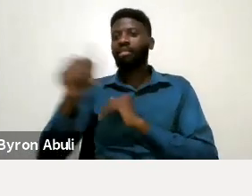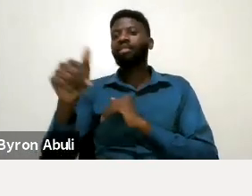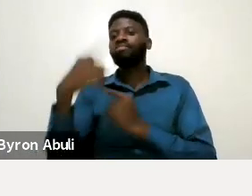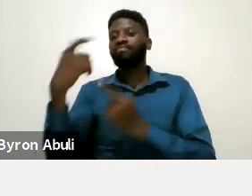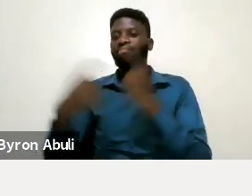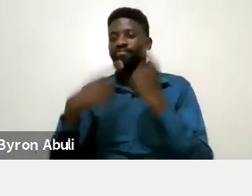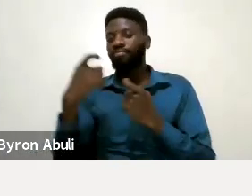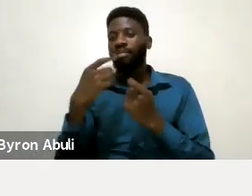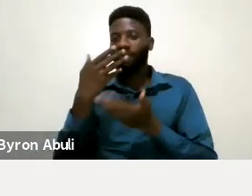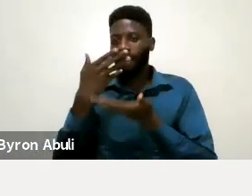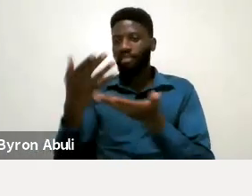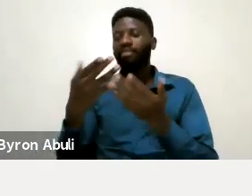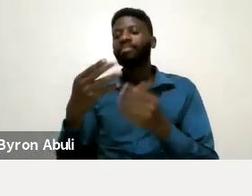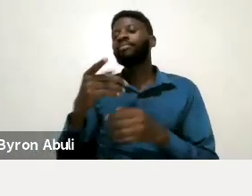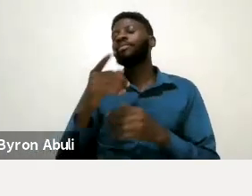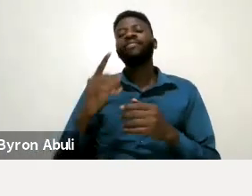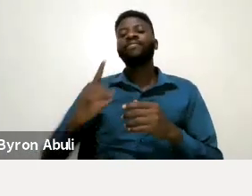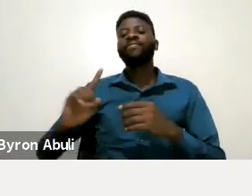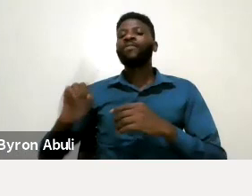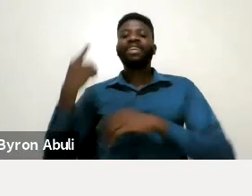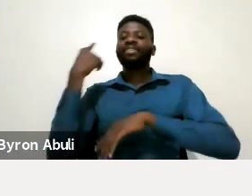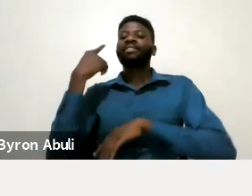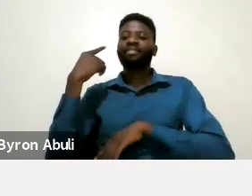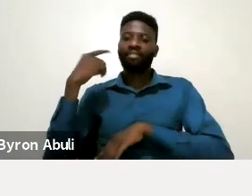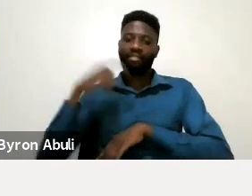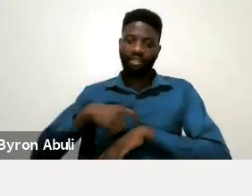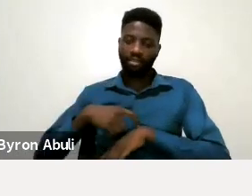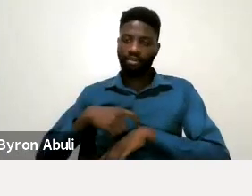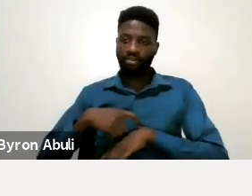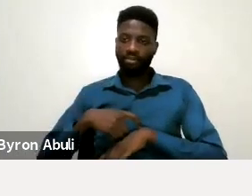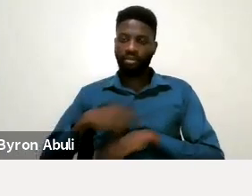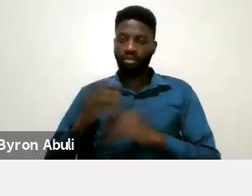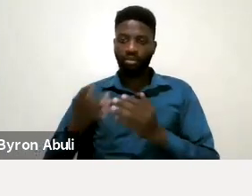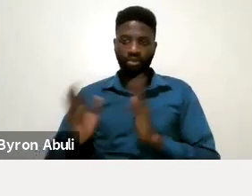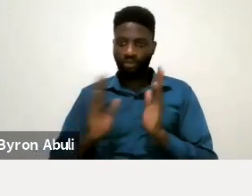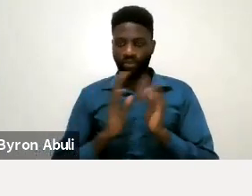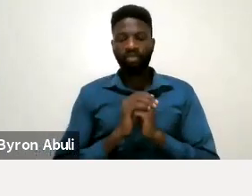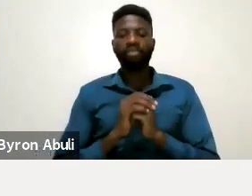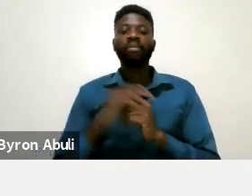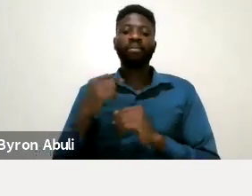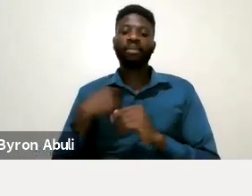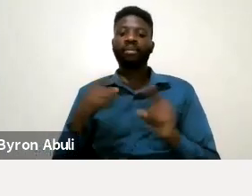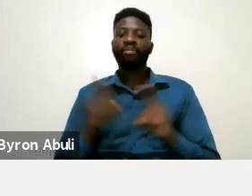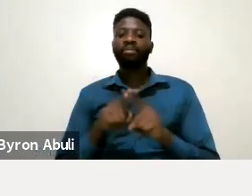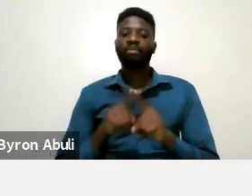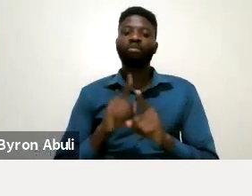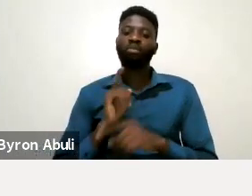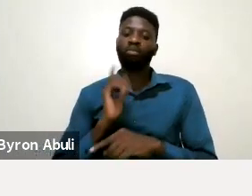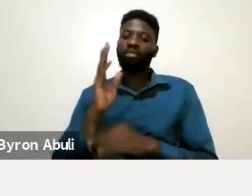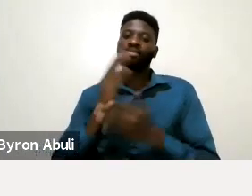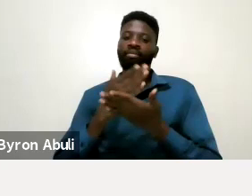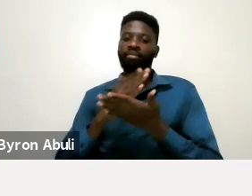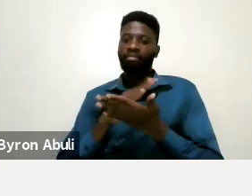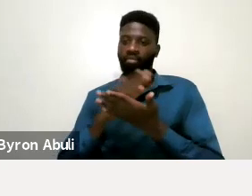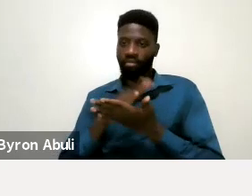This is like a lifetime opportunity. I am also going to share. Someone says